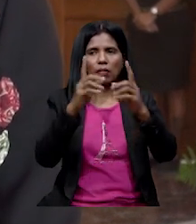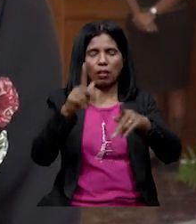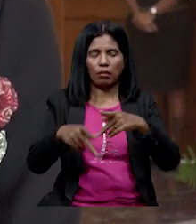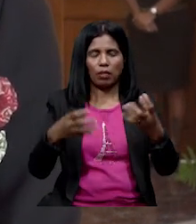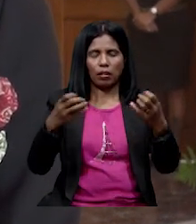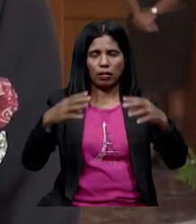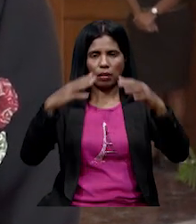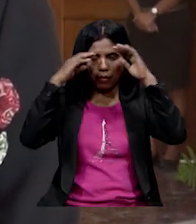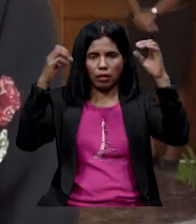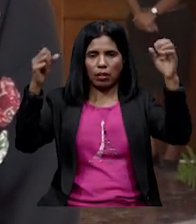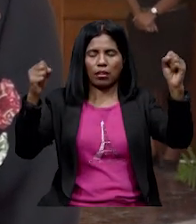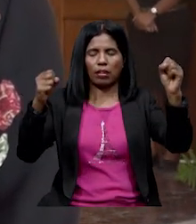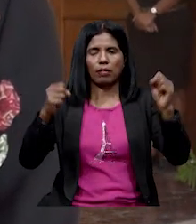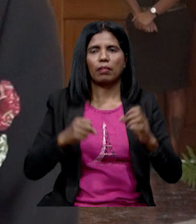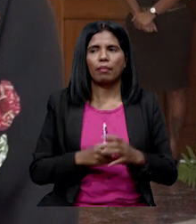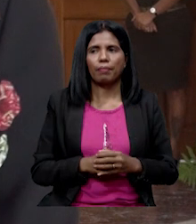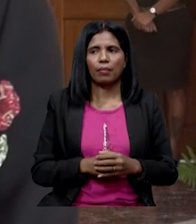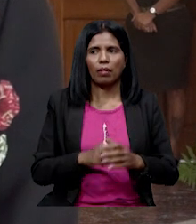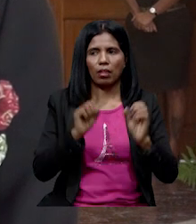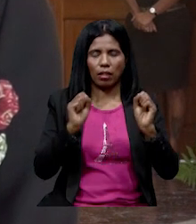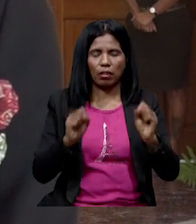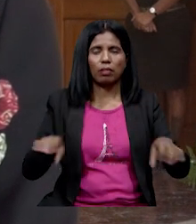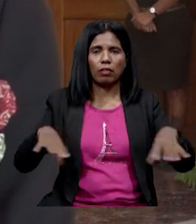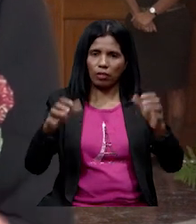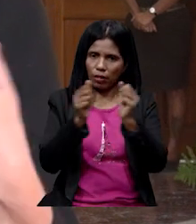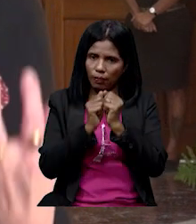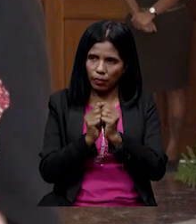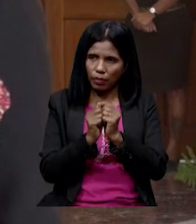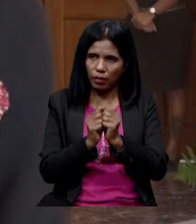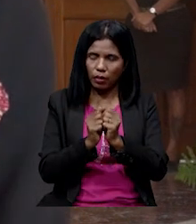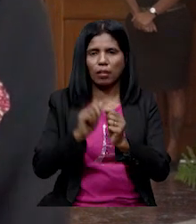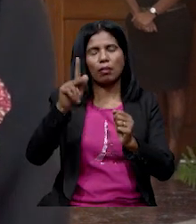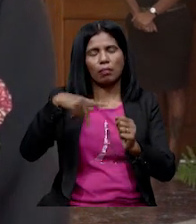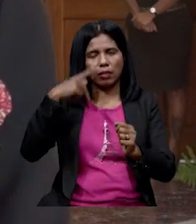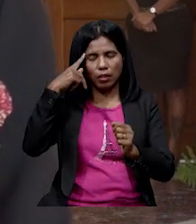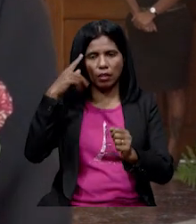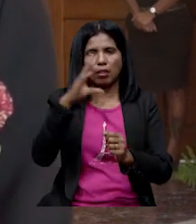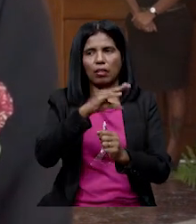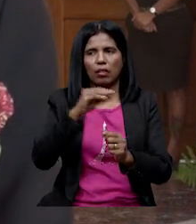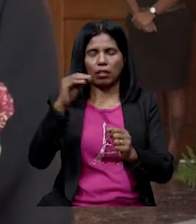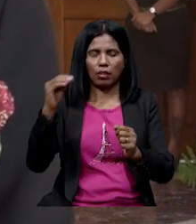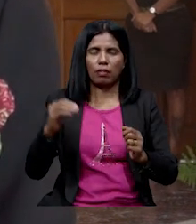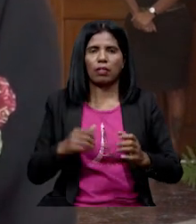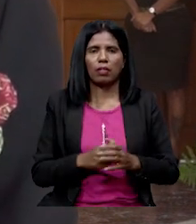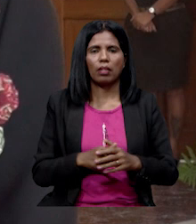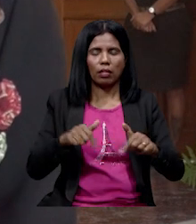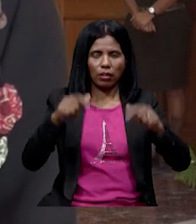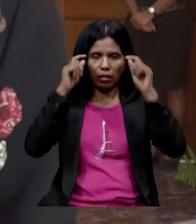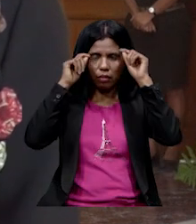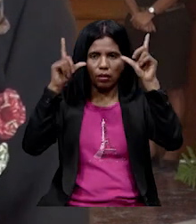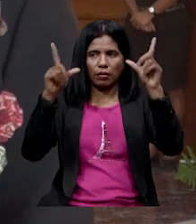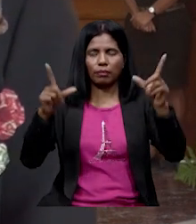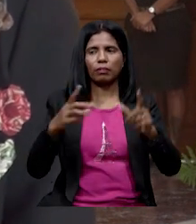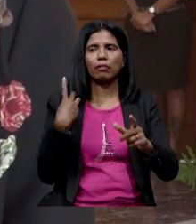Minister President. We discussed possible cooperation, political dialogue between Poland and Timor-Leste, and